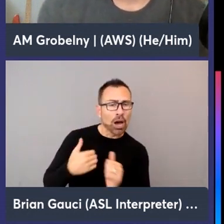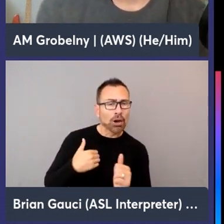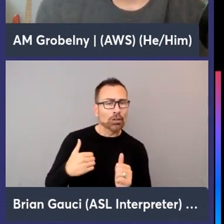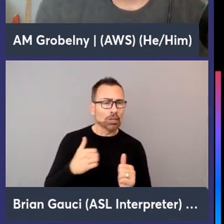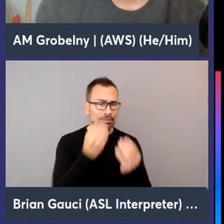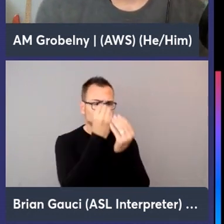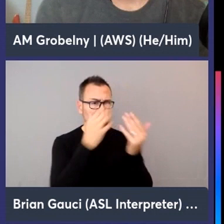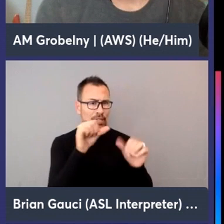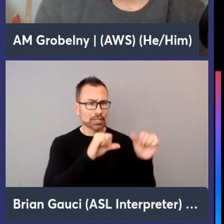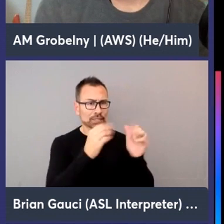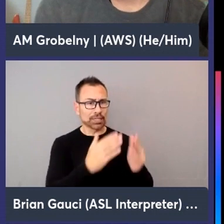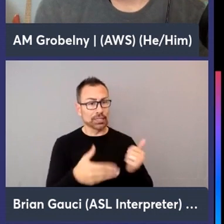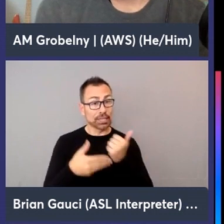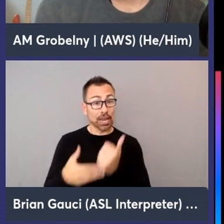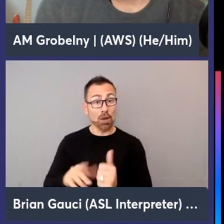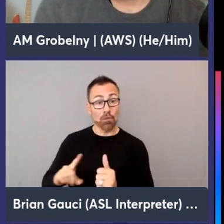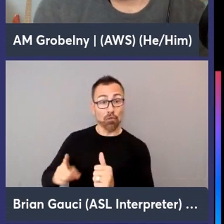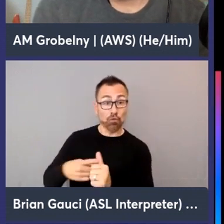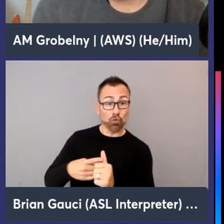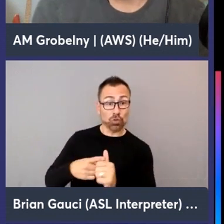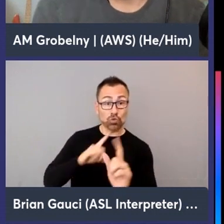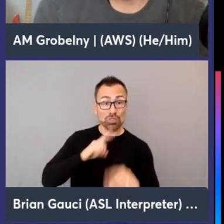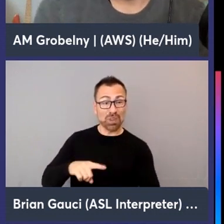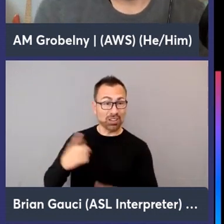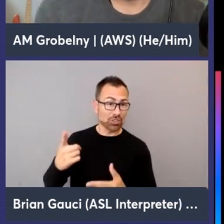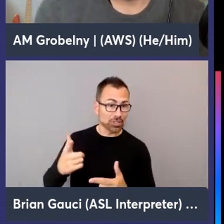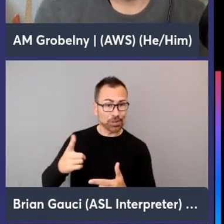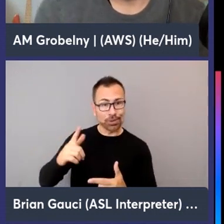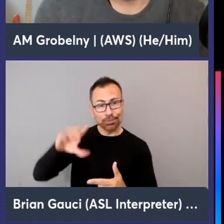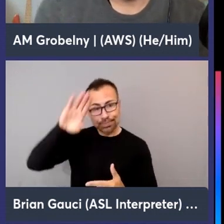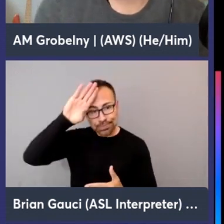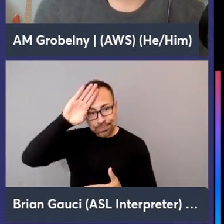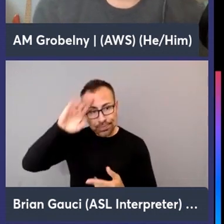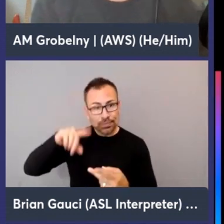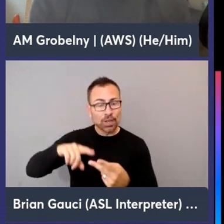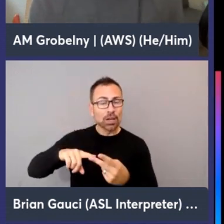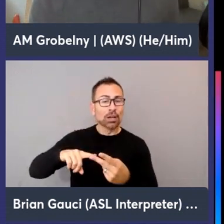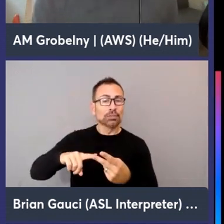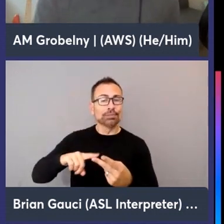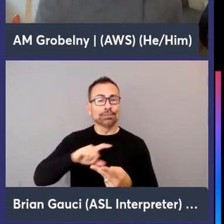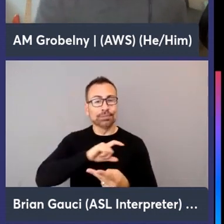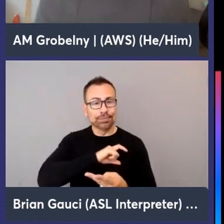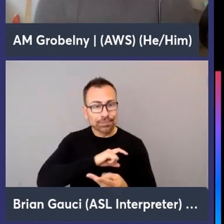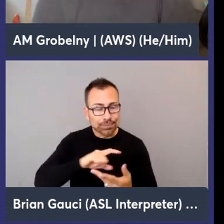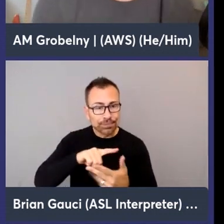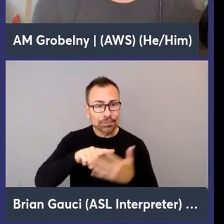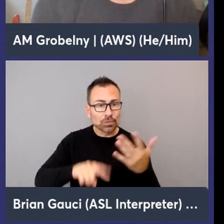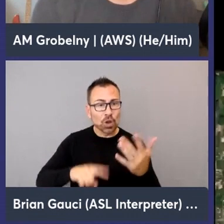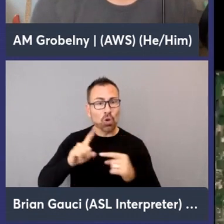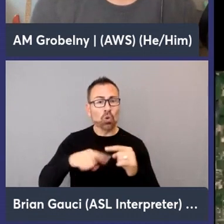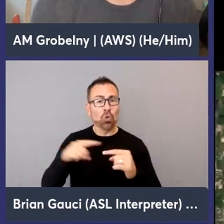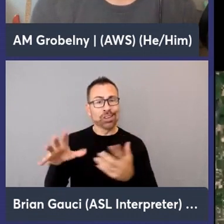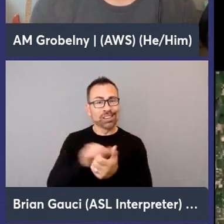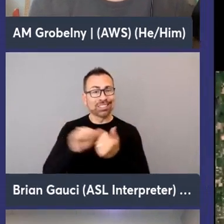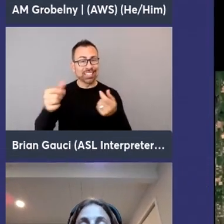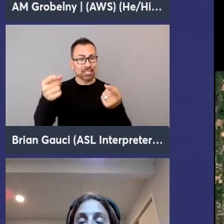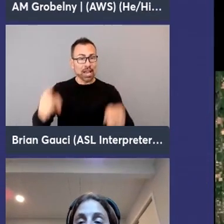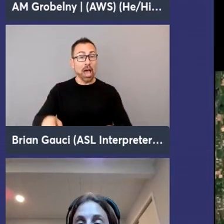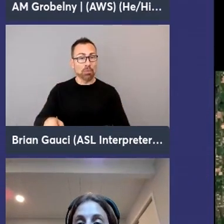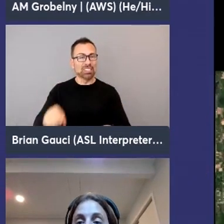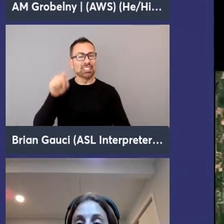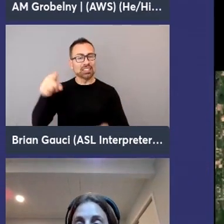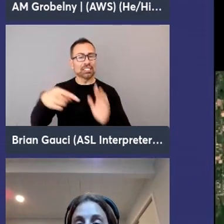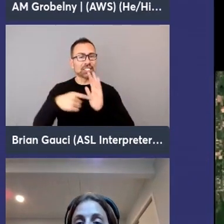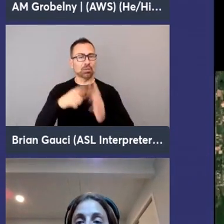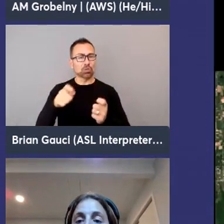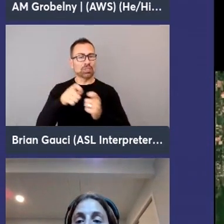first responders on the ground after a natural disaster has occurred. In this case, a flood. So to build